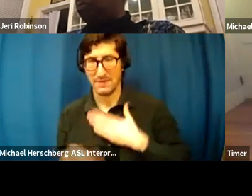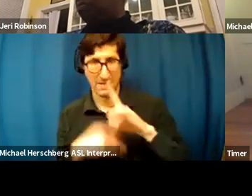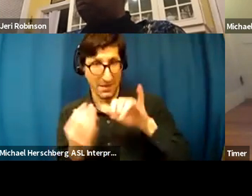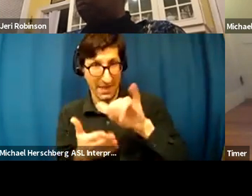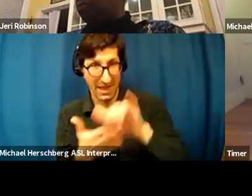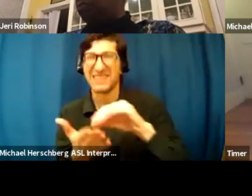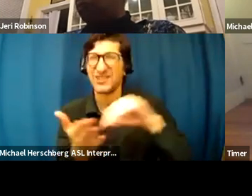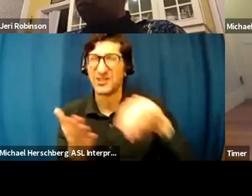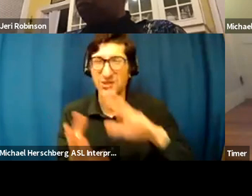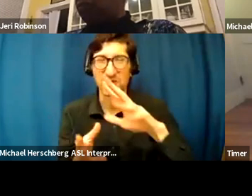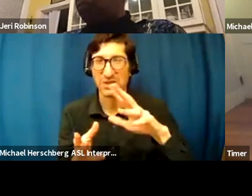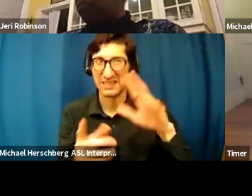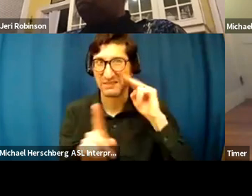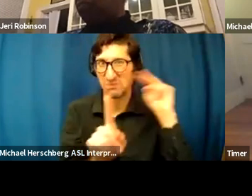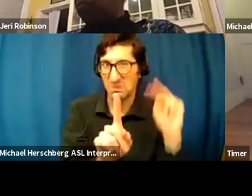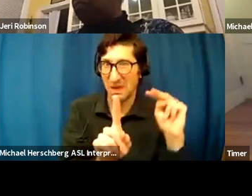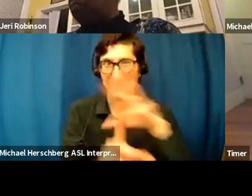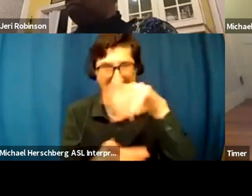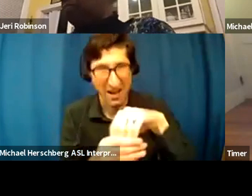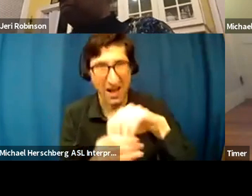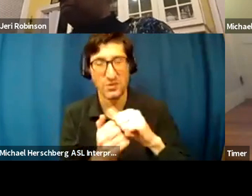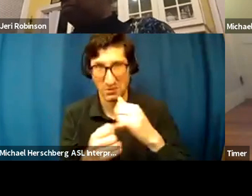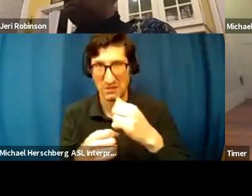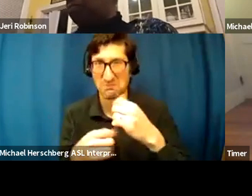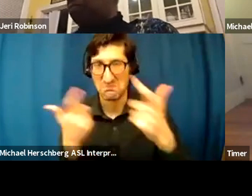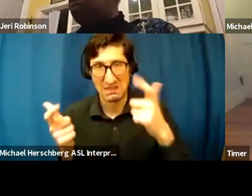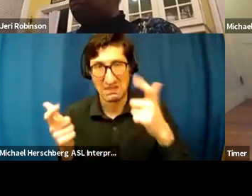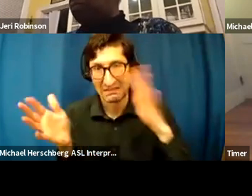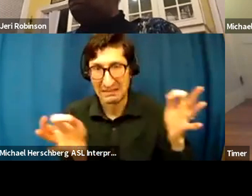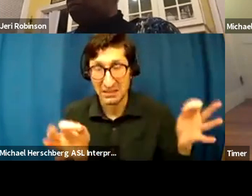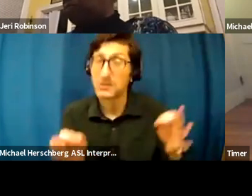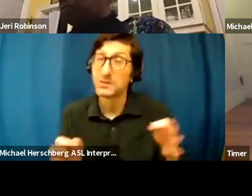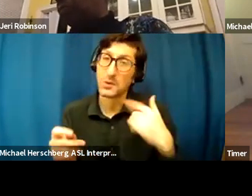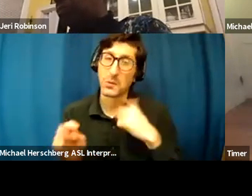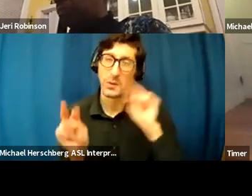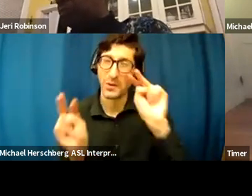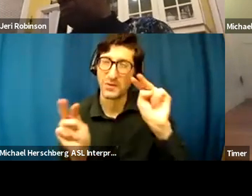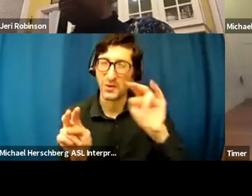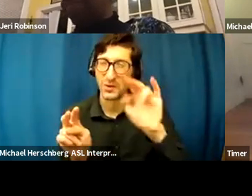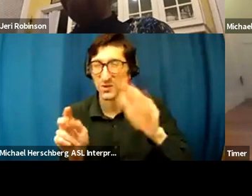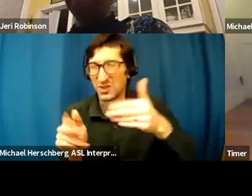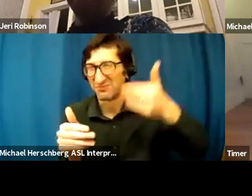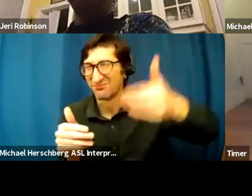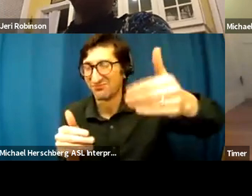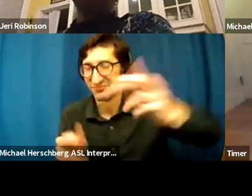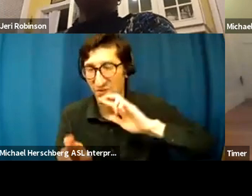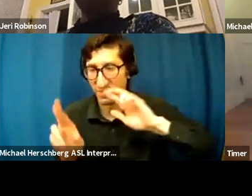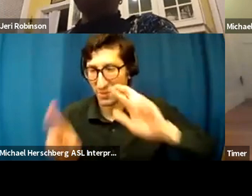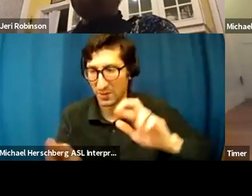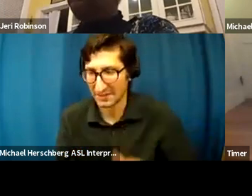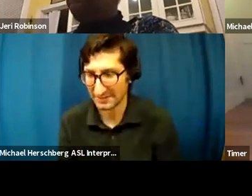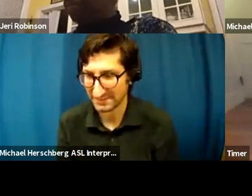So thank you so much for that report. And we look forward to your upcoming reports. Thank you so much.